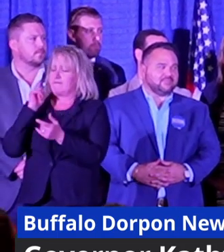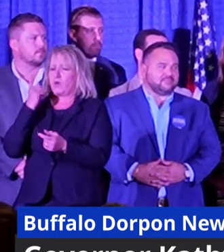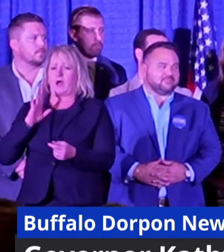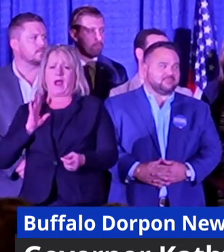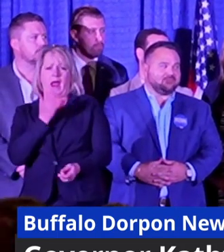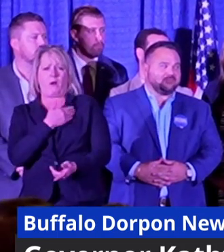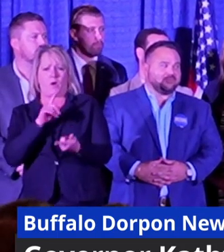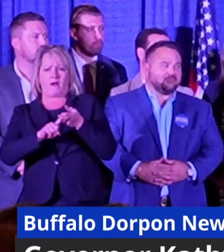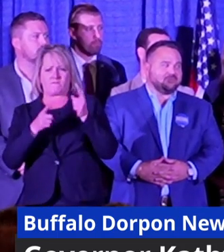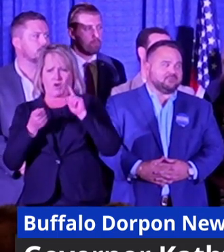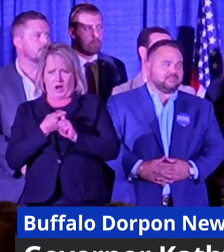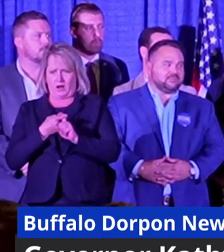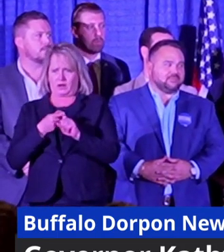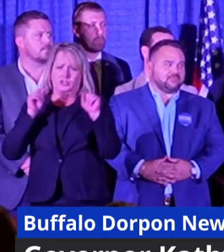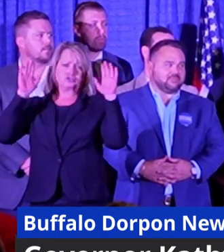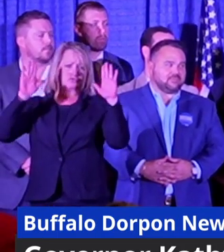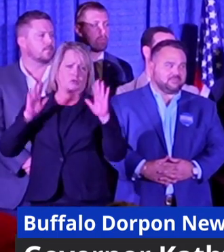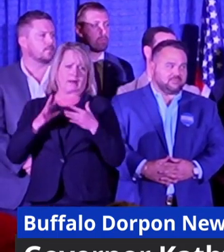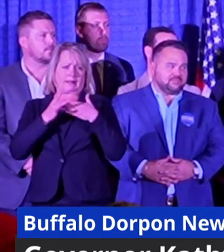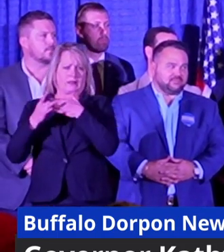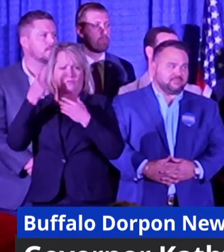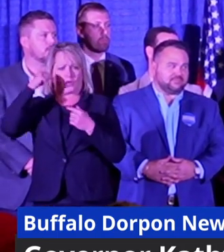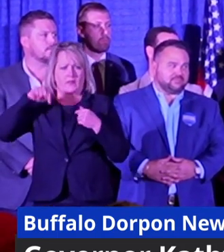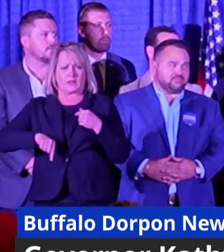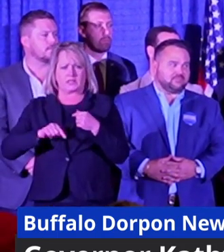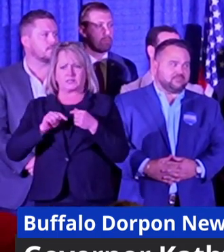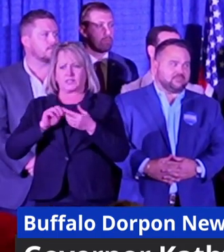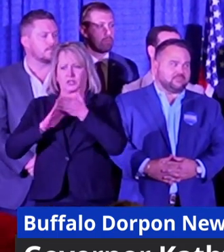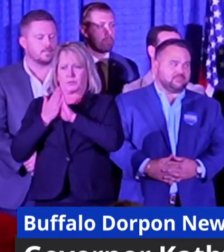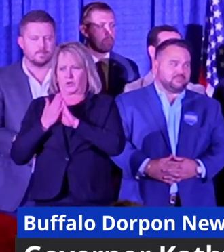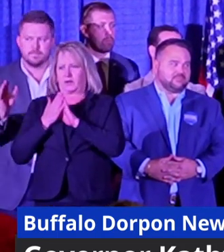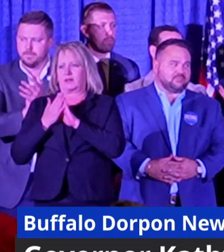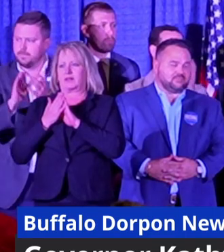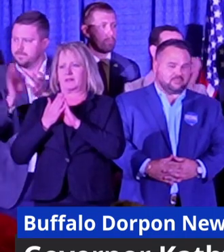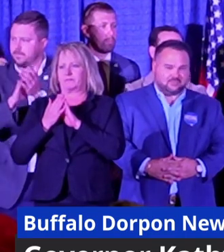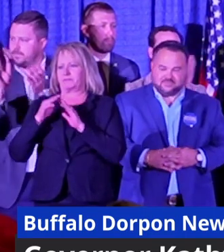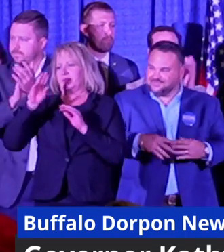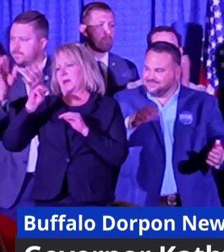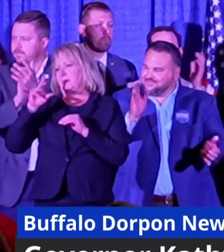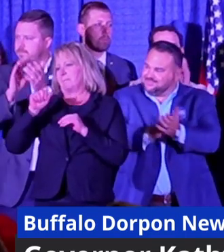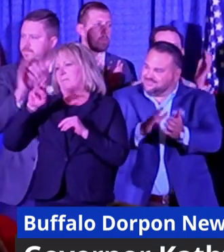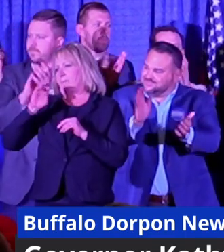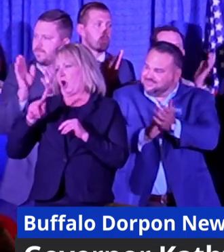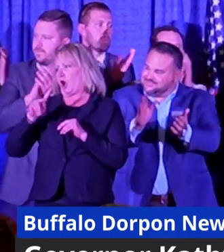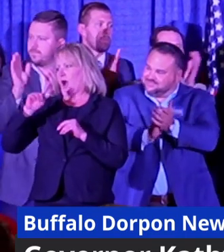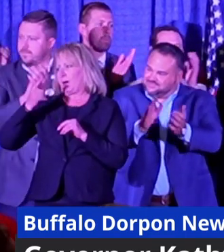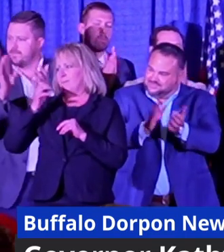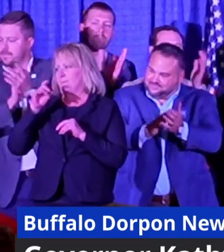friend, our extraordinary leader of our community, our county executive, Mark Miller.